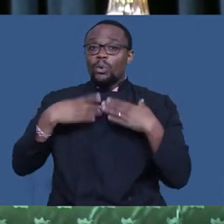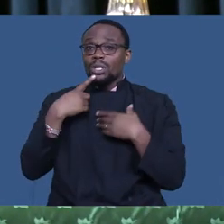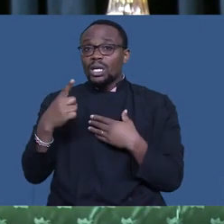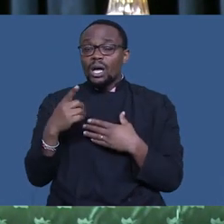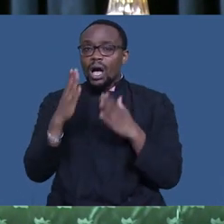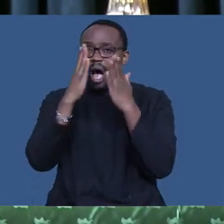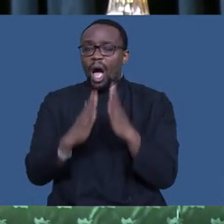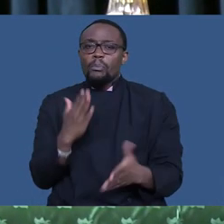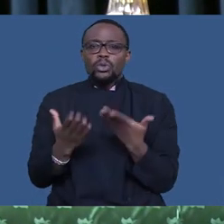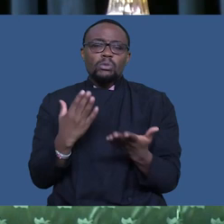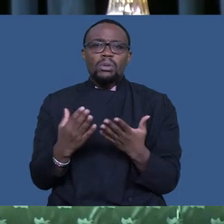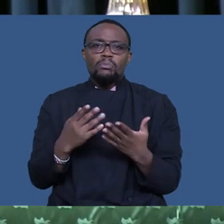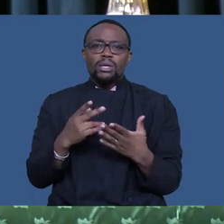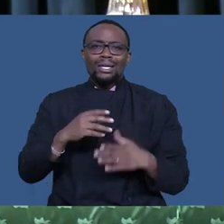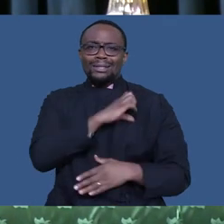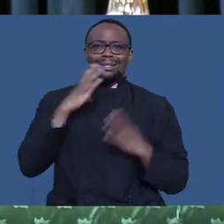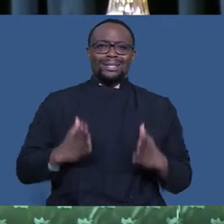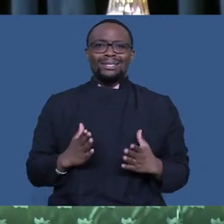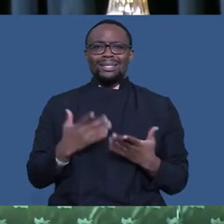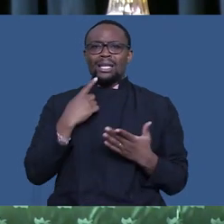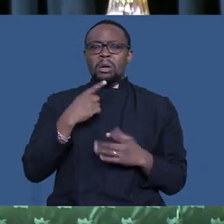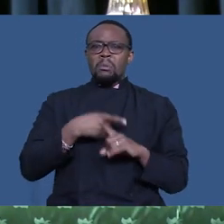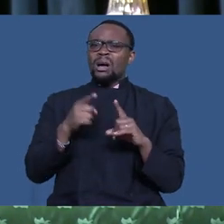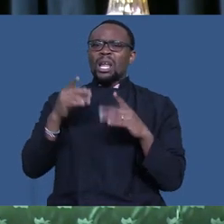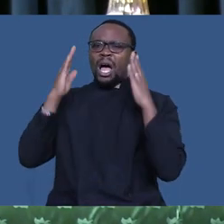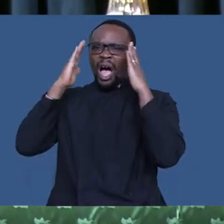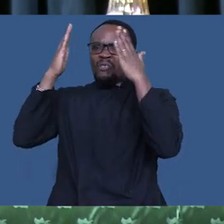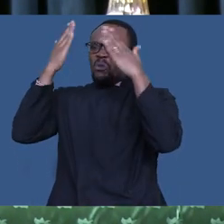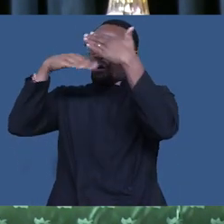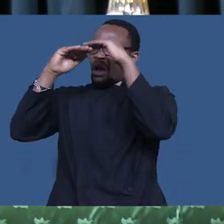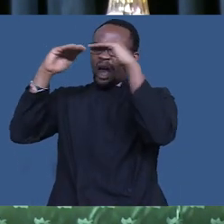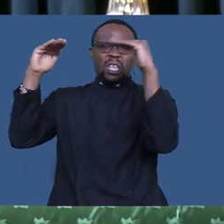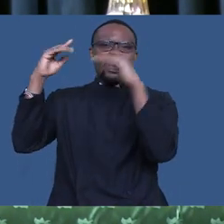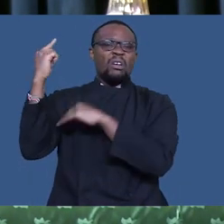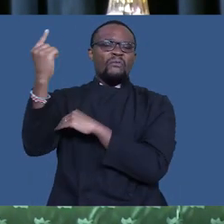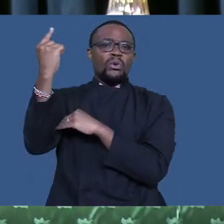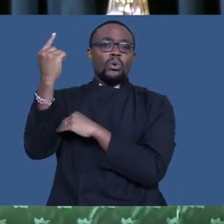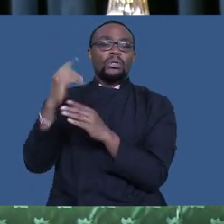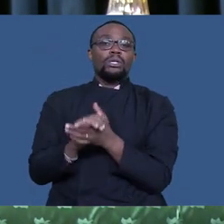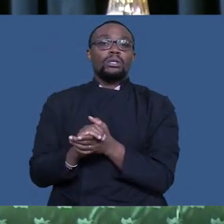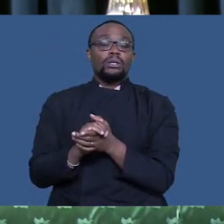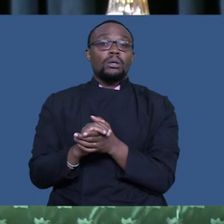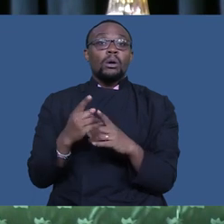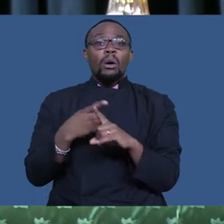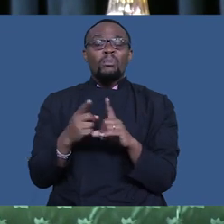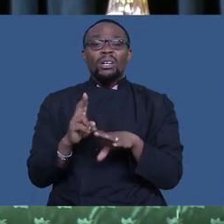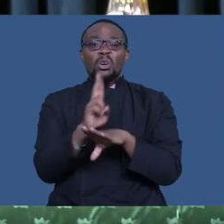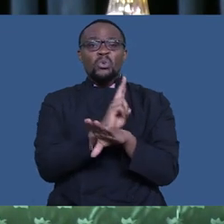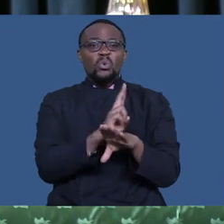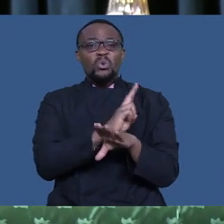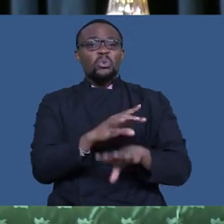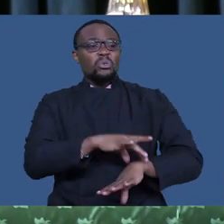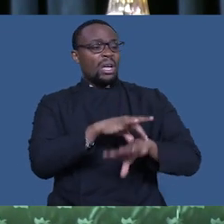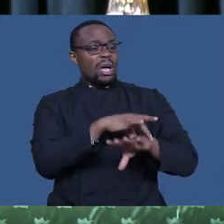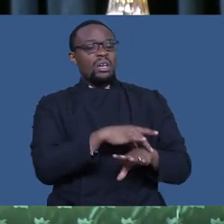who's maybe spiritual, they say that he's too heavenly minded, that he's of no use, of